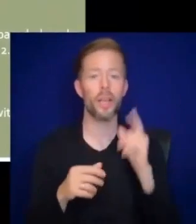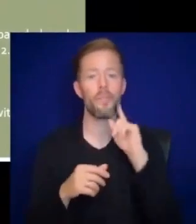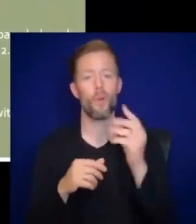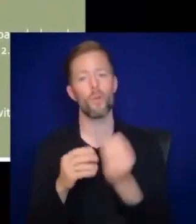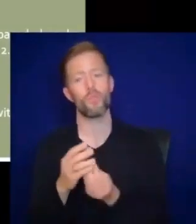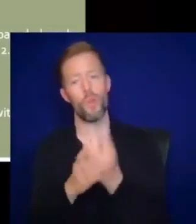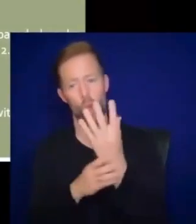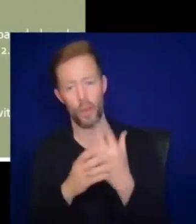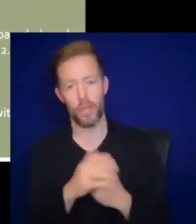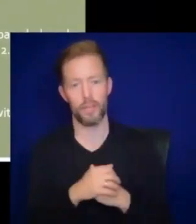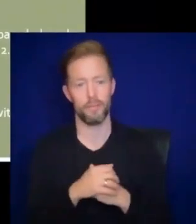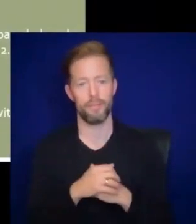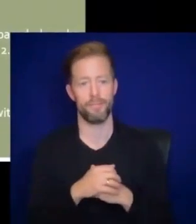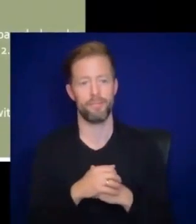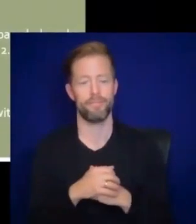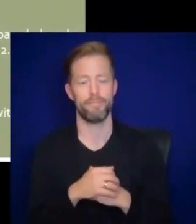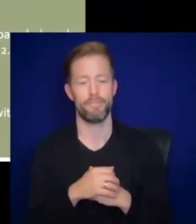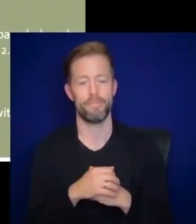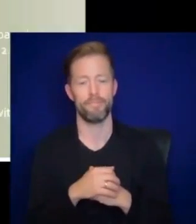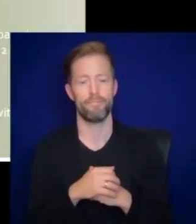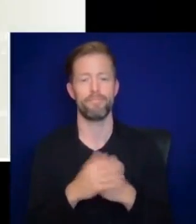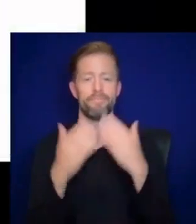learning, for growing.